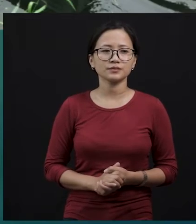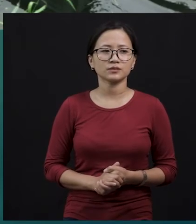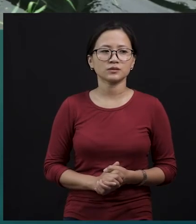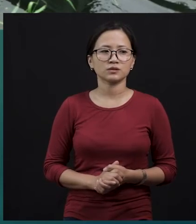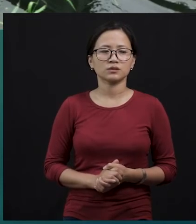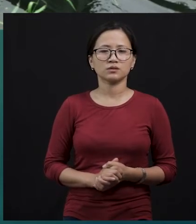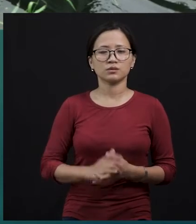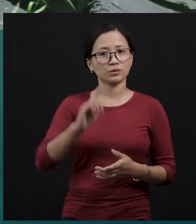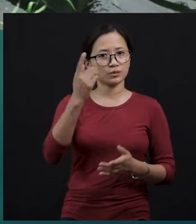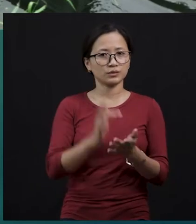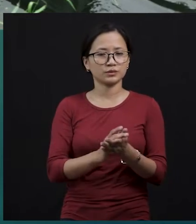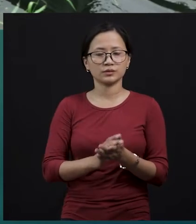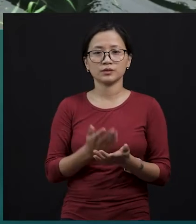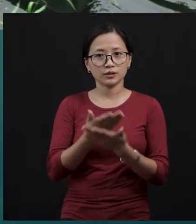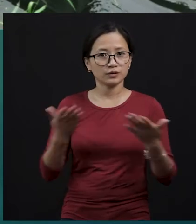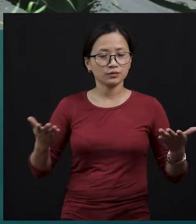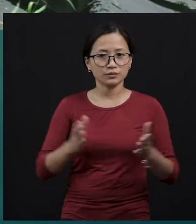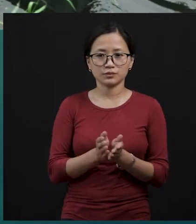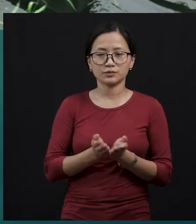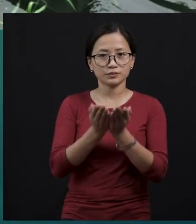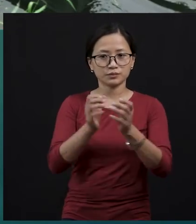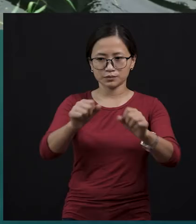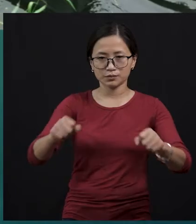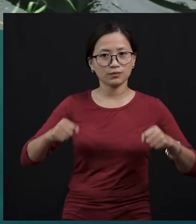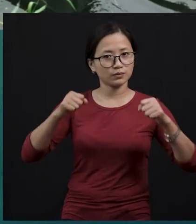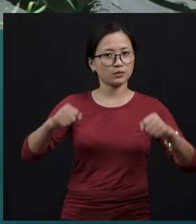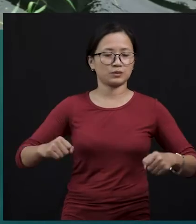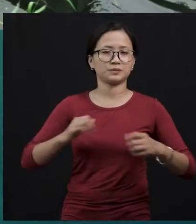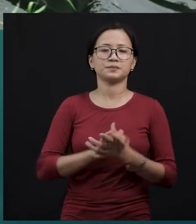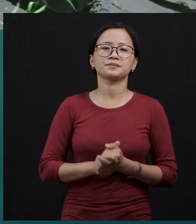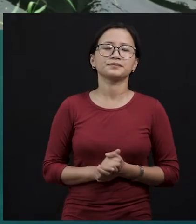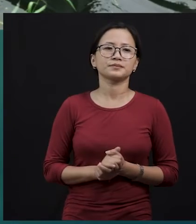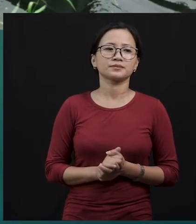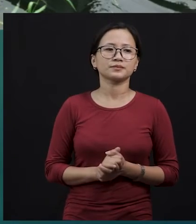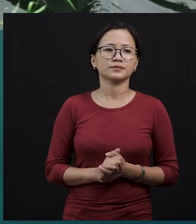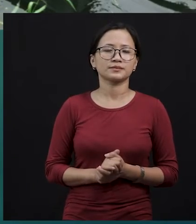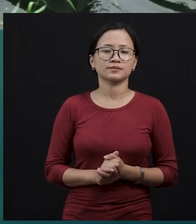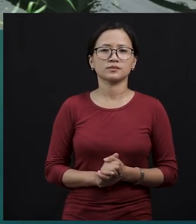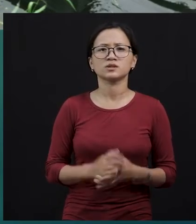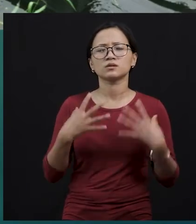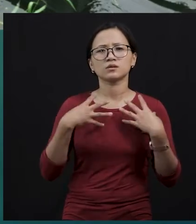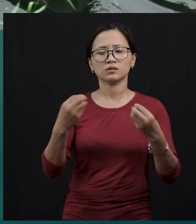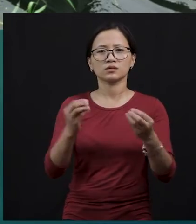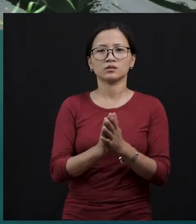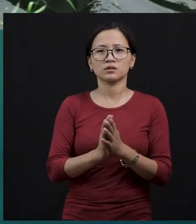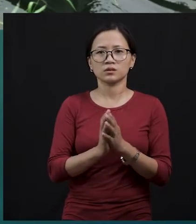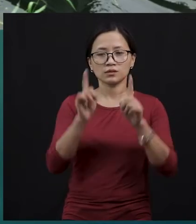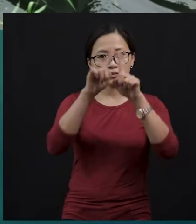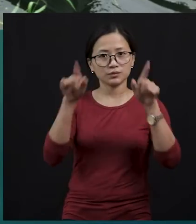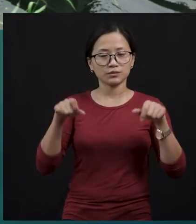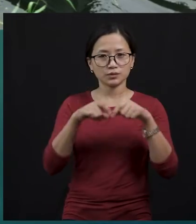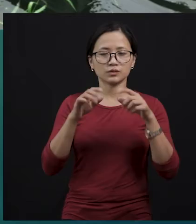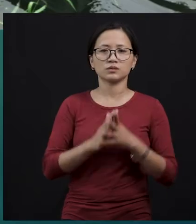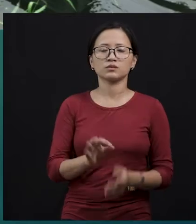this is also one kind of boat, and then you see another kind of boat here, okay? And you can now, I want you all to picture a kind